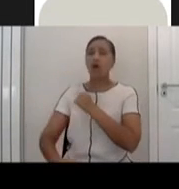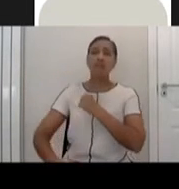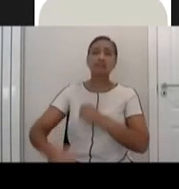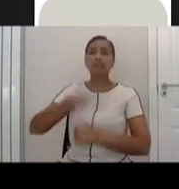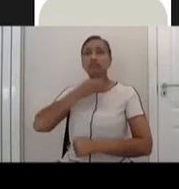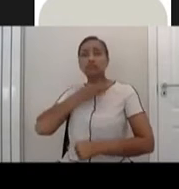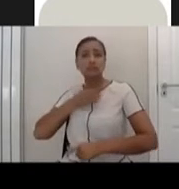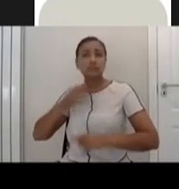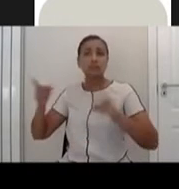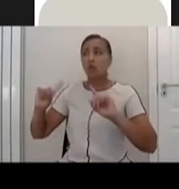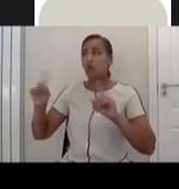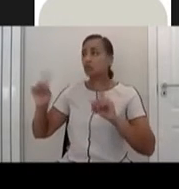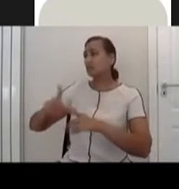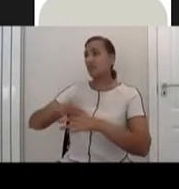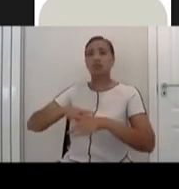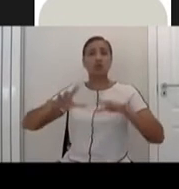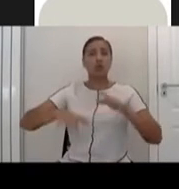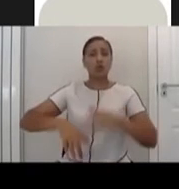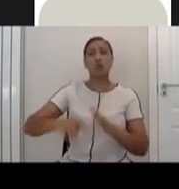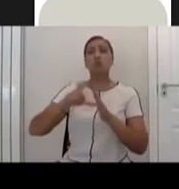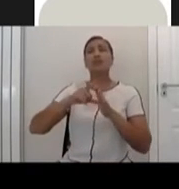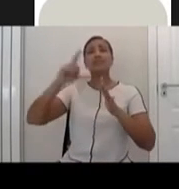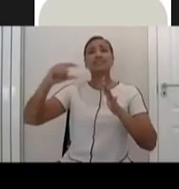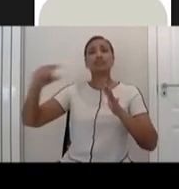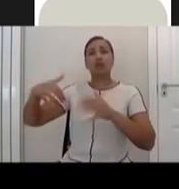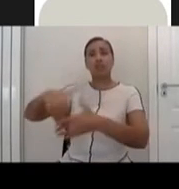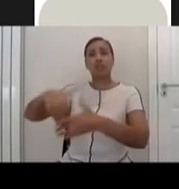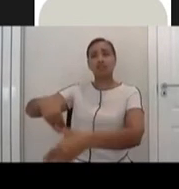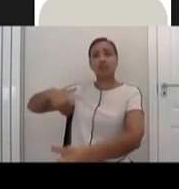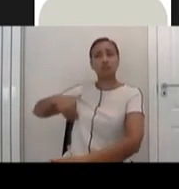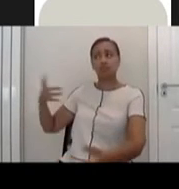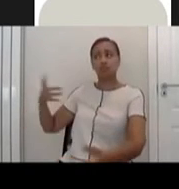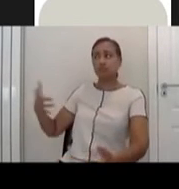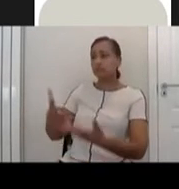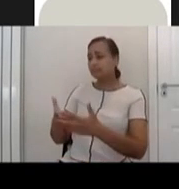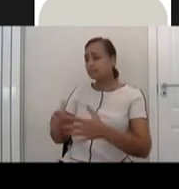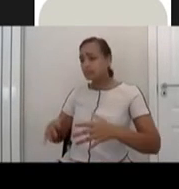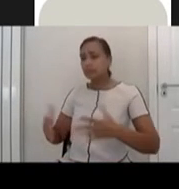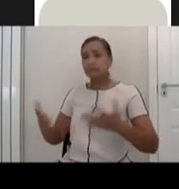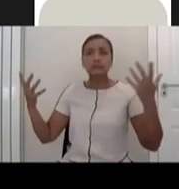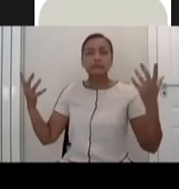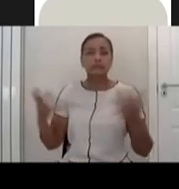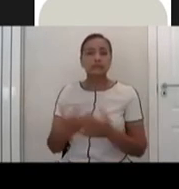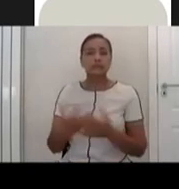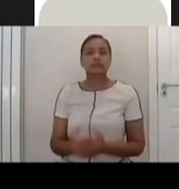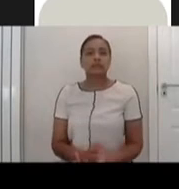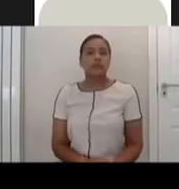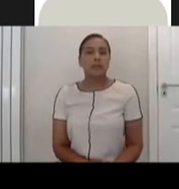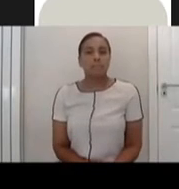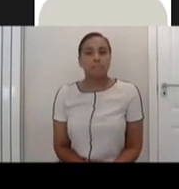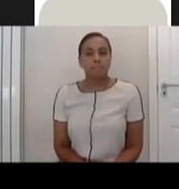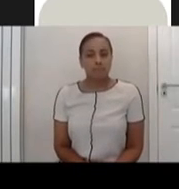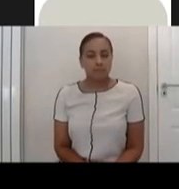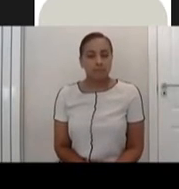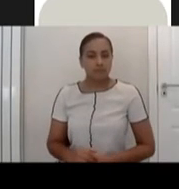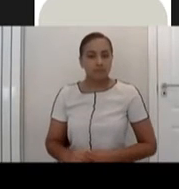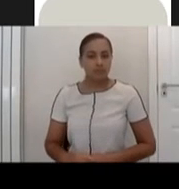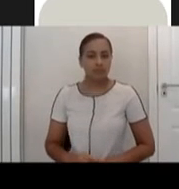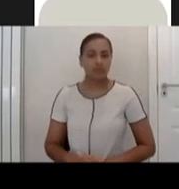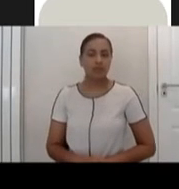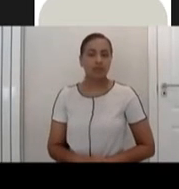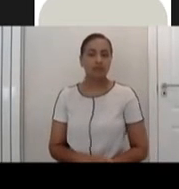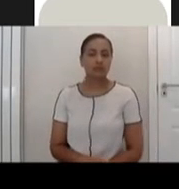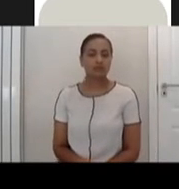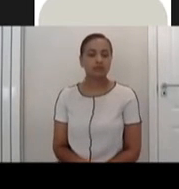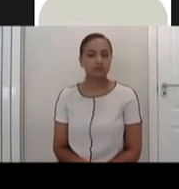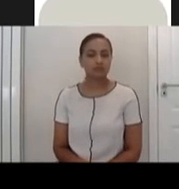exclusion. Yeah. Thanks, Fazila. So Andrew and I are going to do a double act on answering this question.